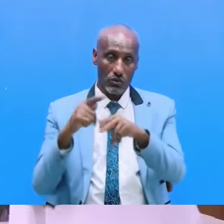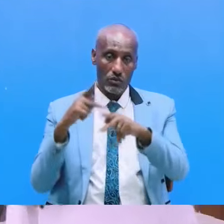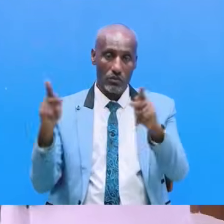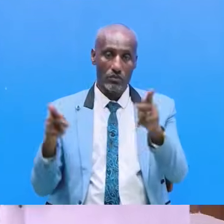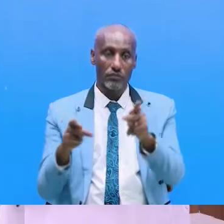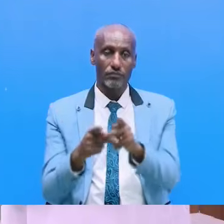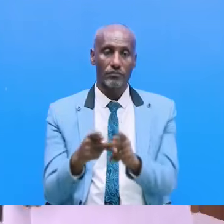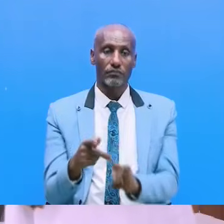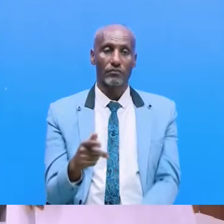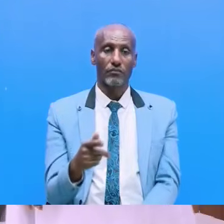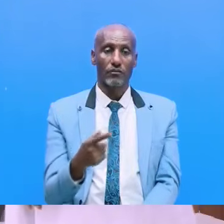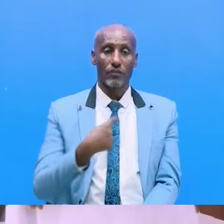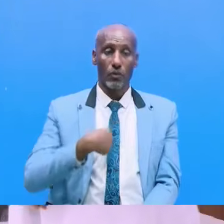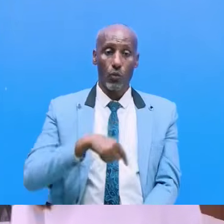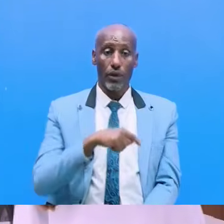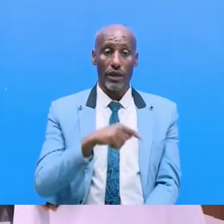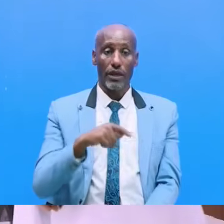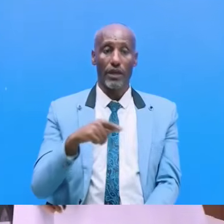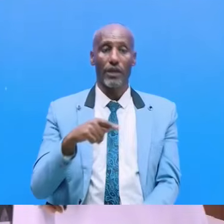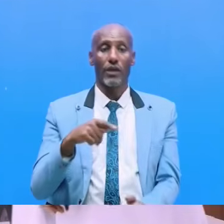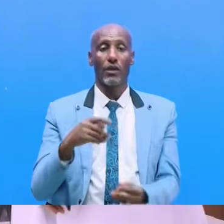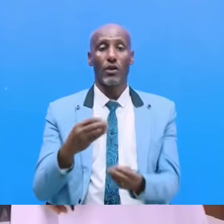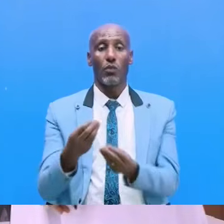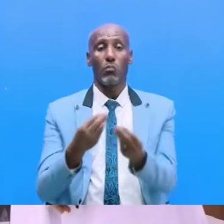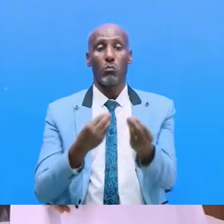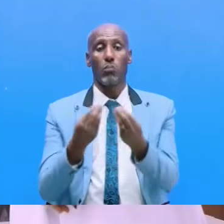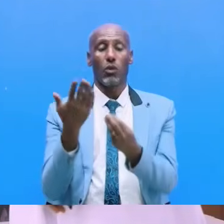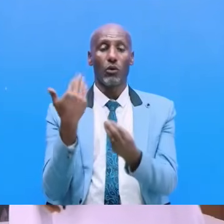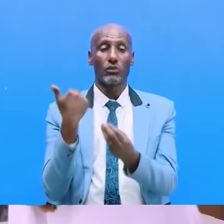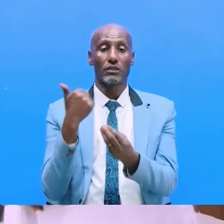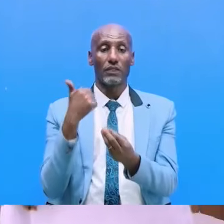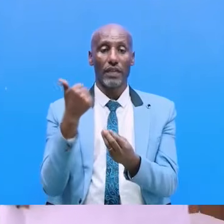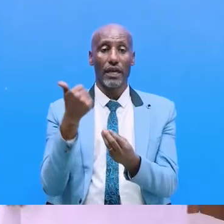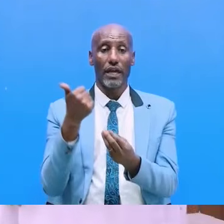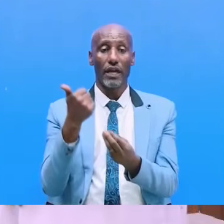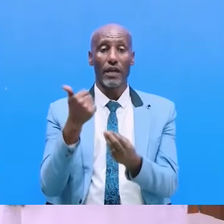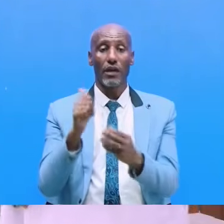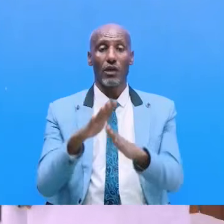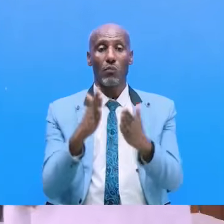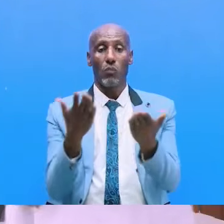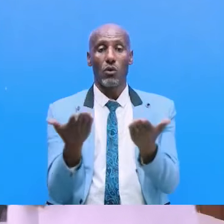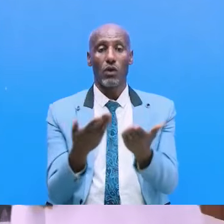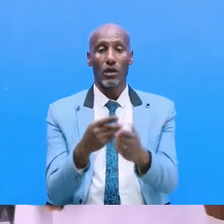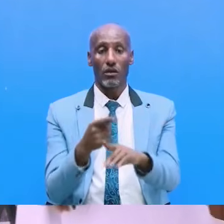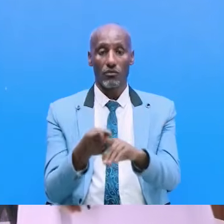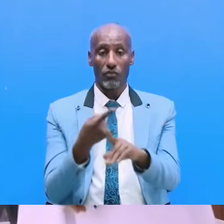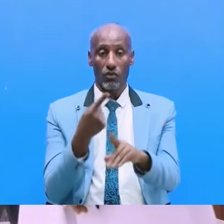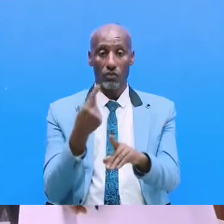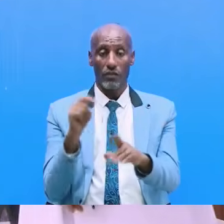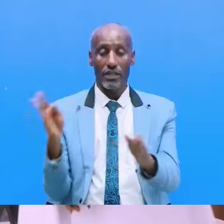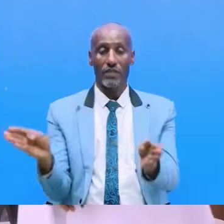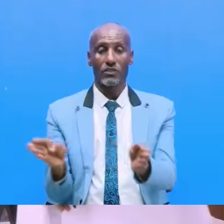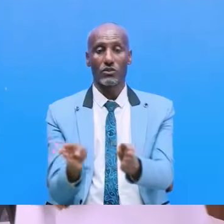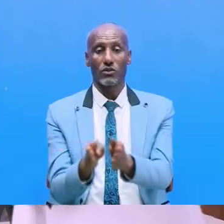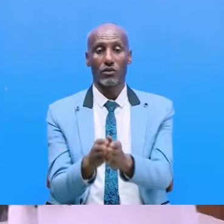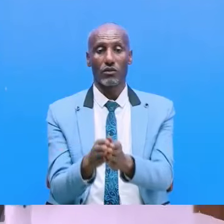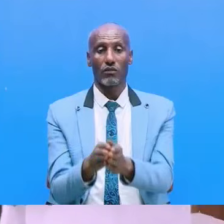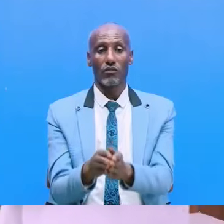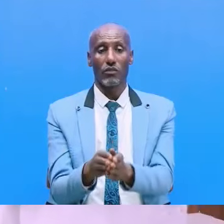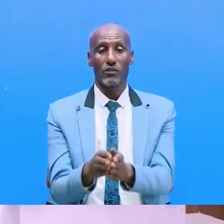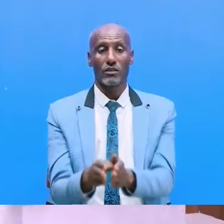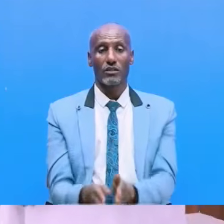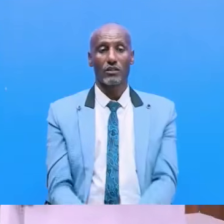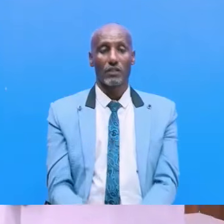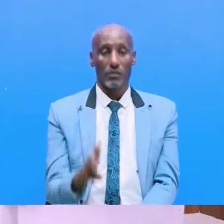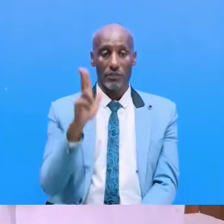zoo. We bought a book from store. We bought a book from store.